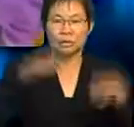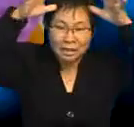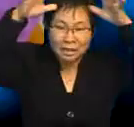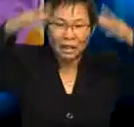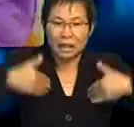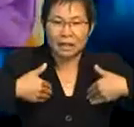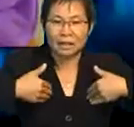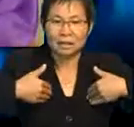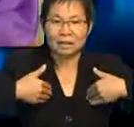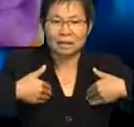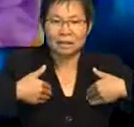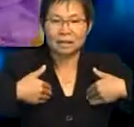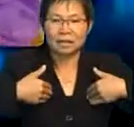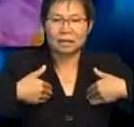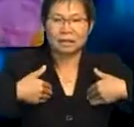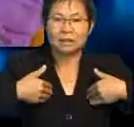Deer has